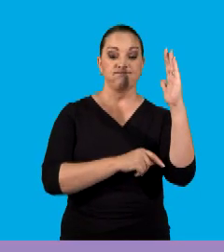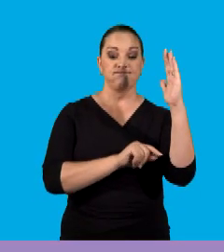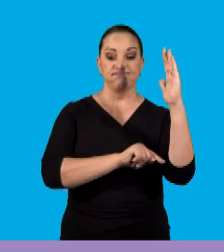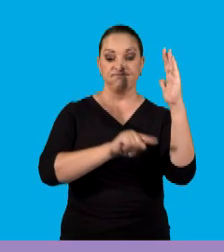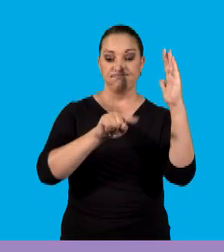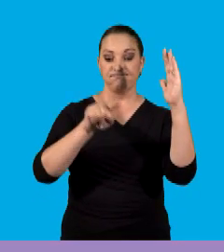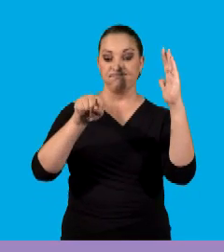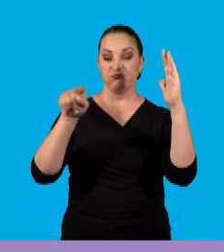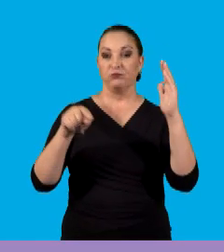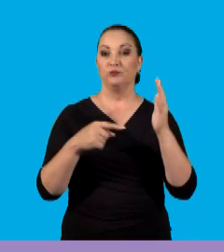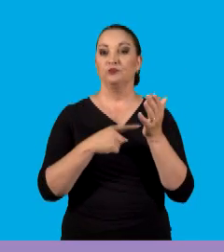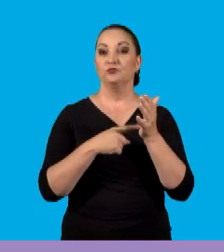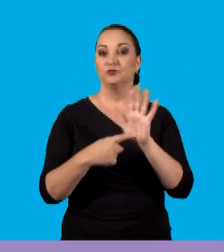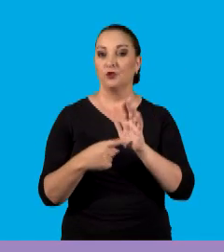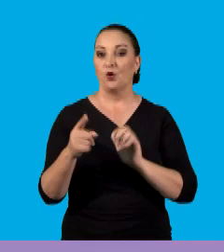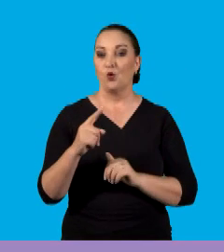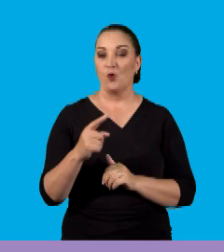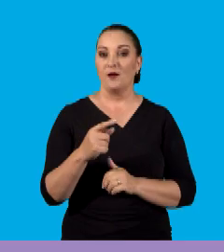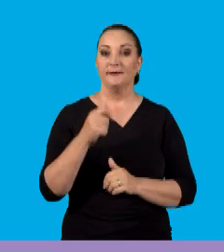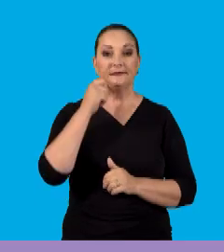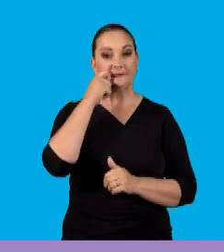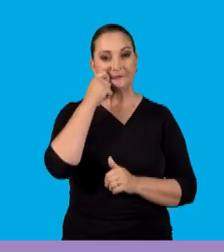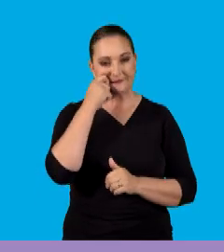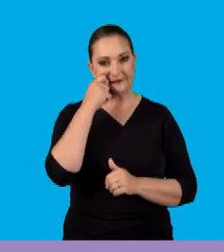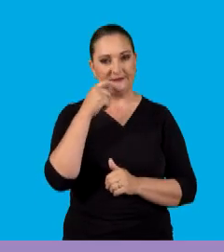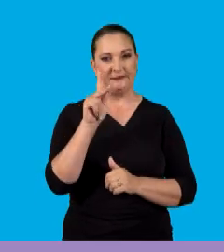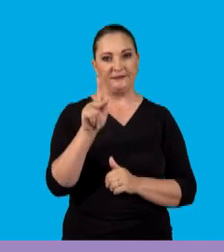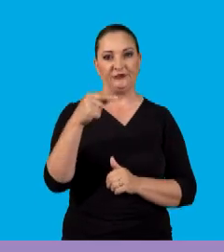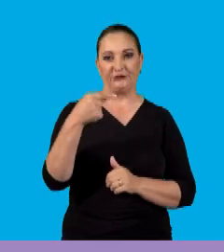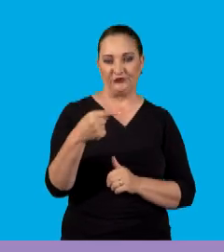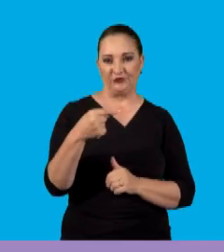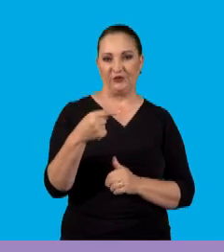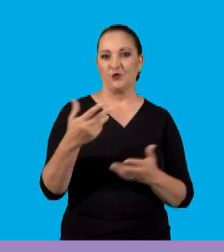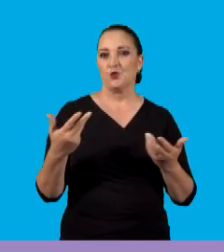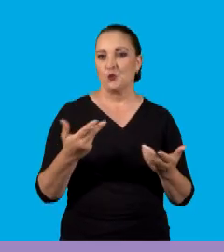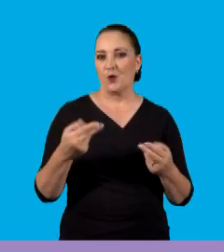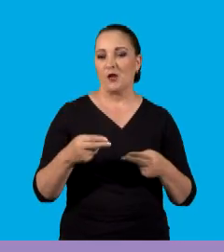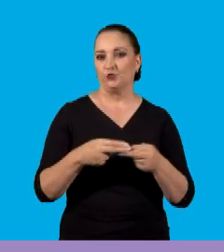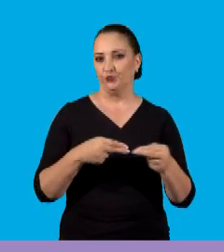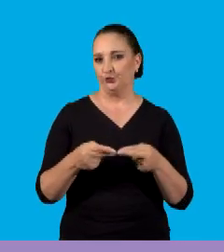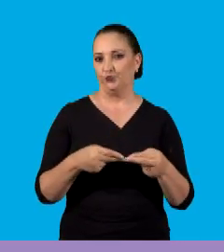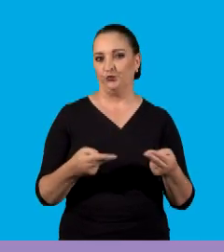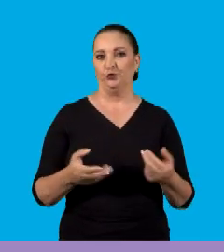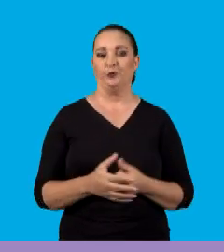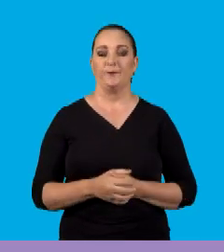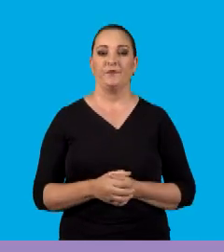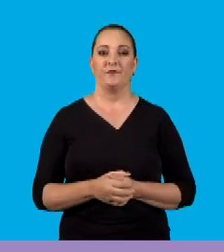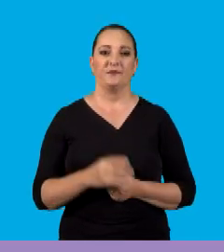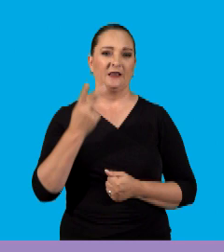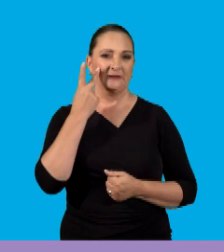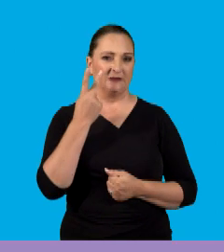meat per kg at a supermarket. So we are going to be looking at the price of meat